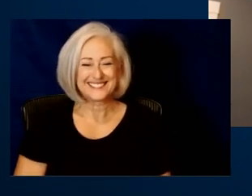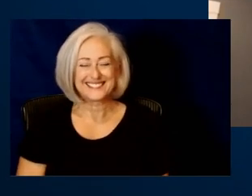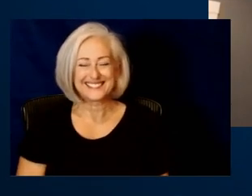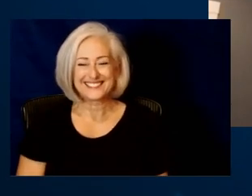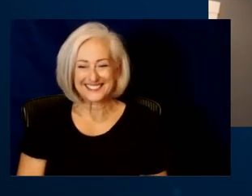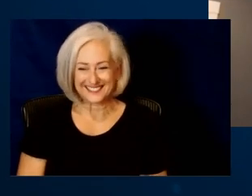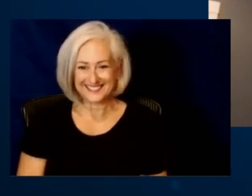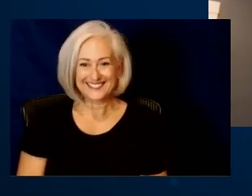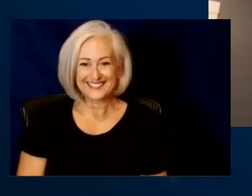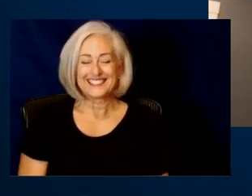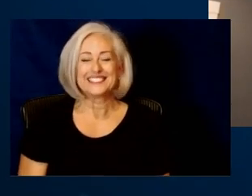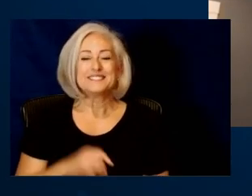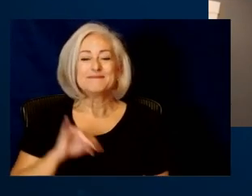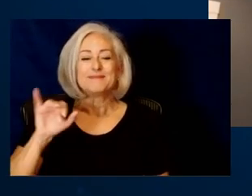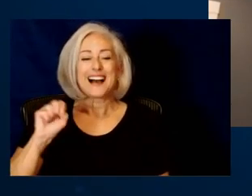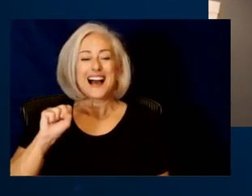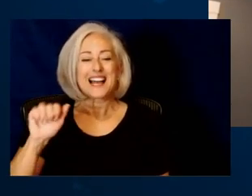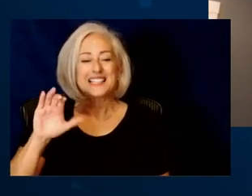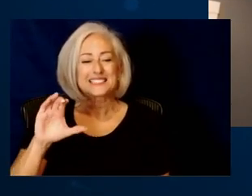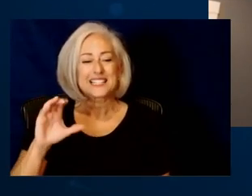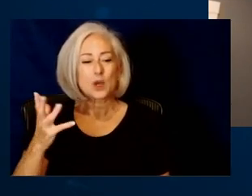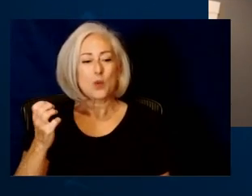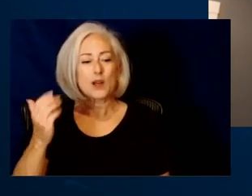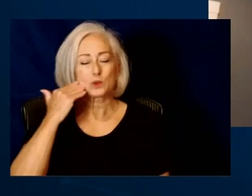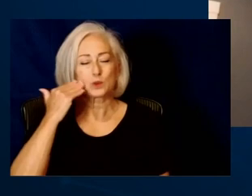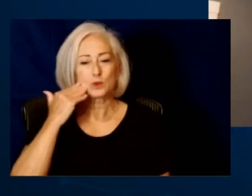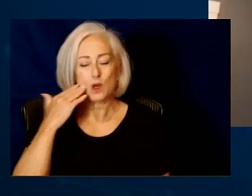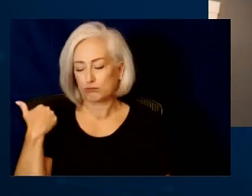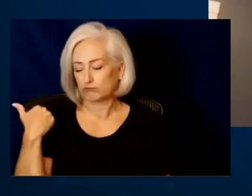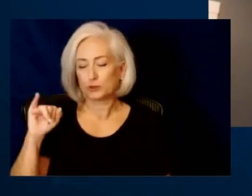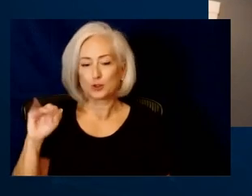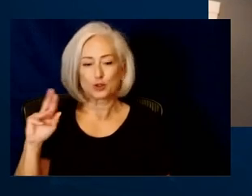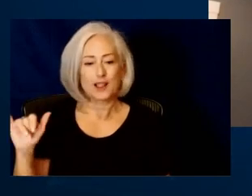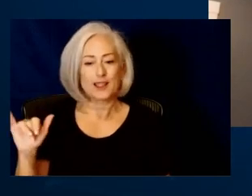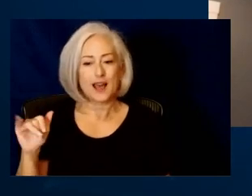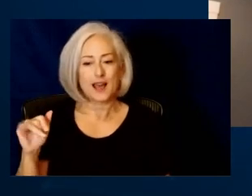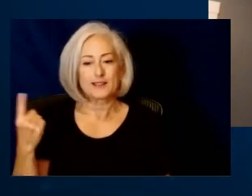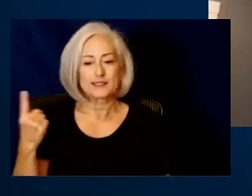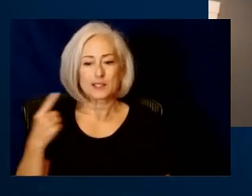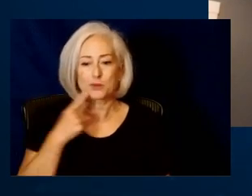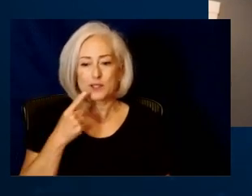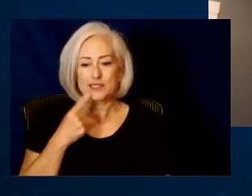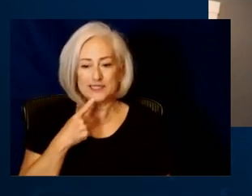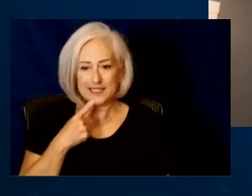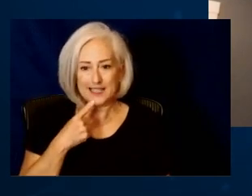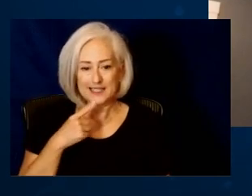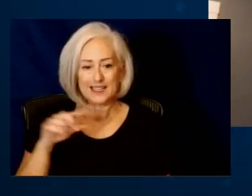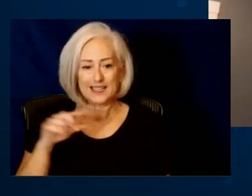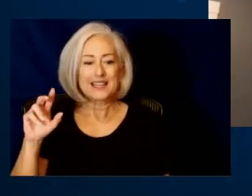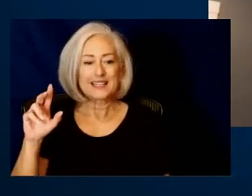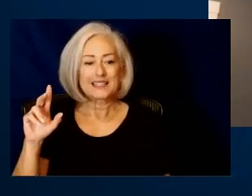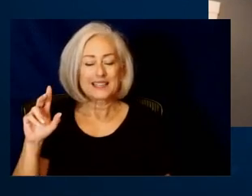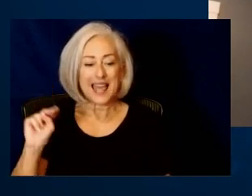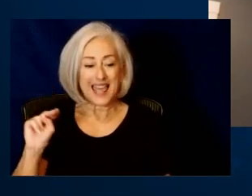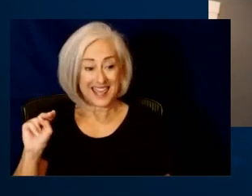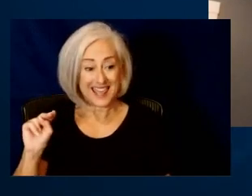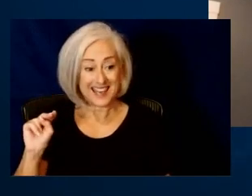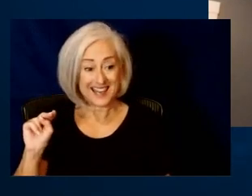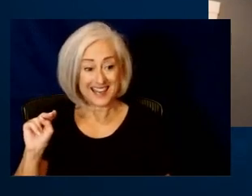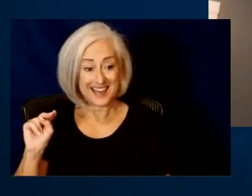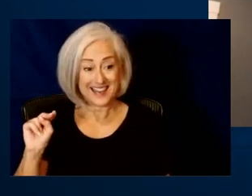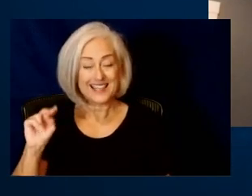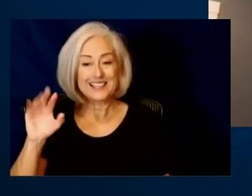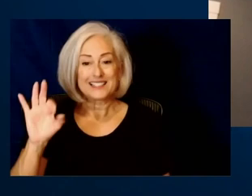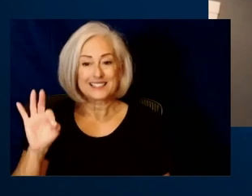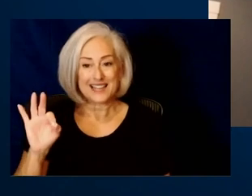to know that in July, it was said that N95s and respirators were required